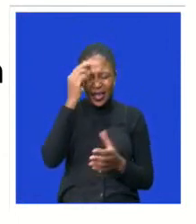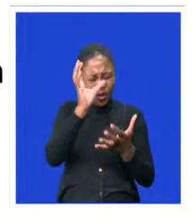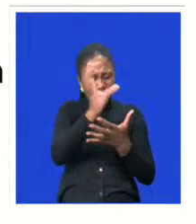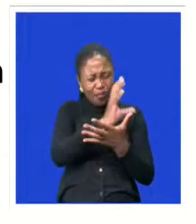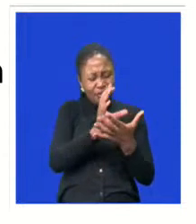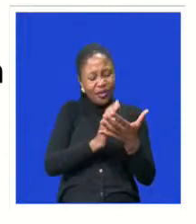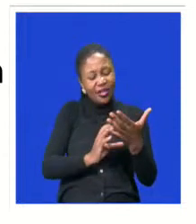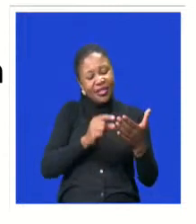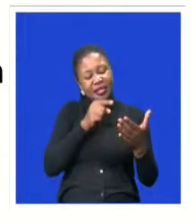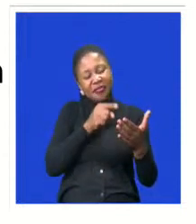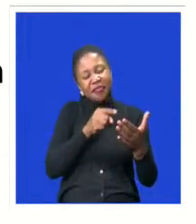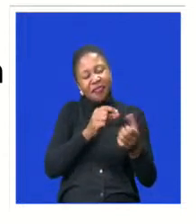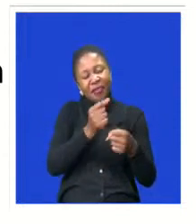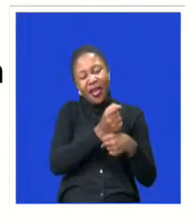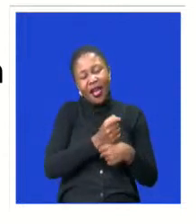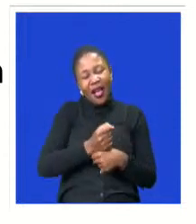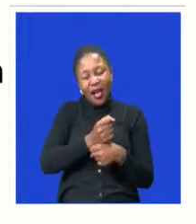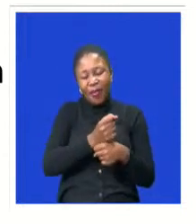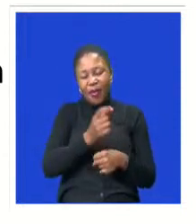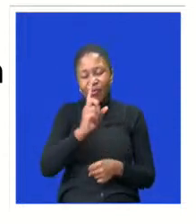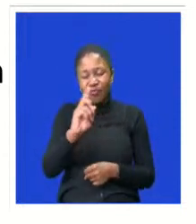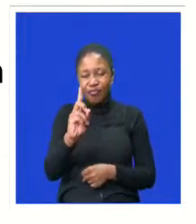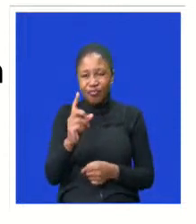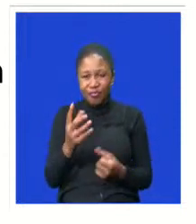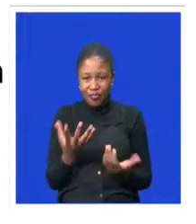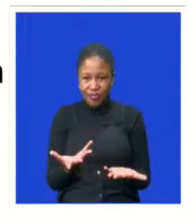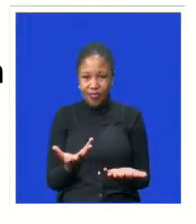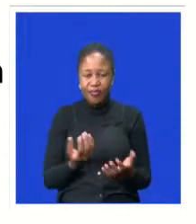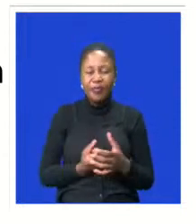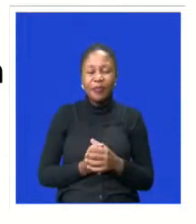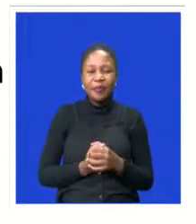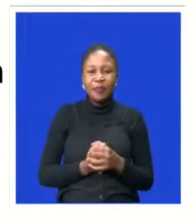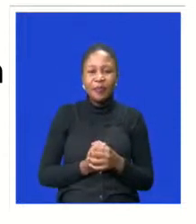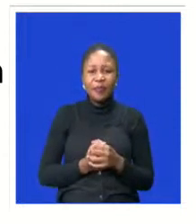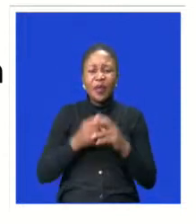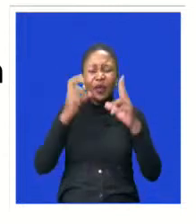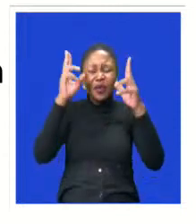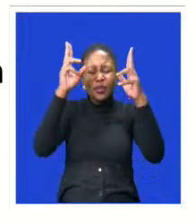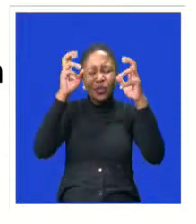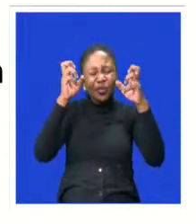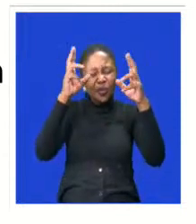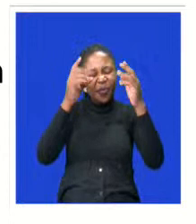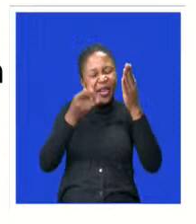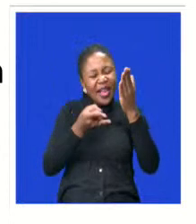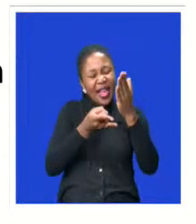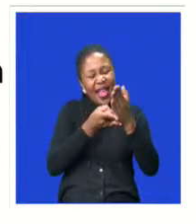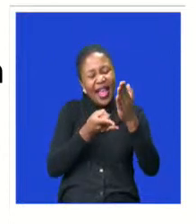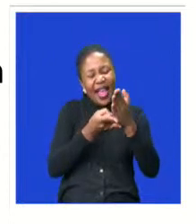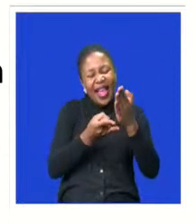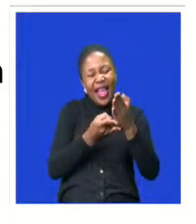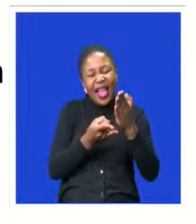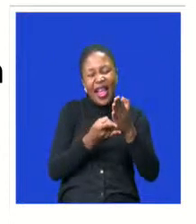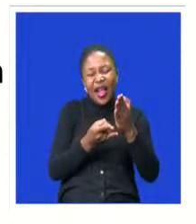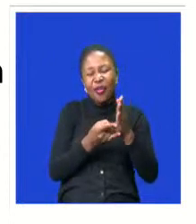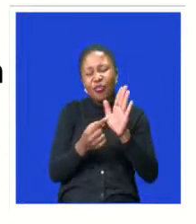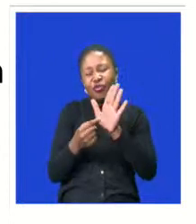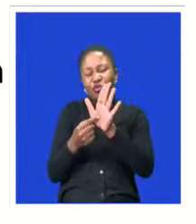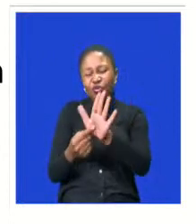you are given should guide you to know to write about